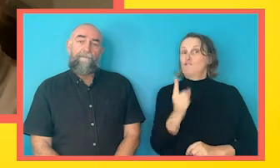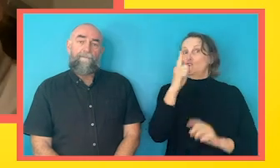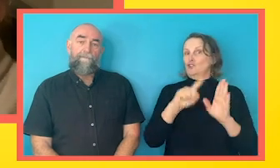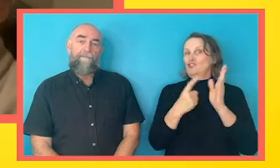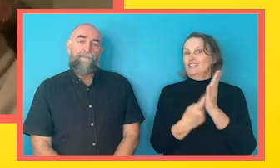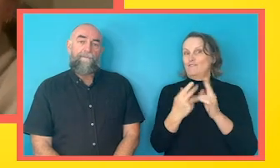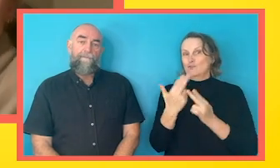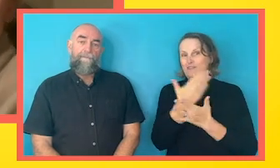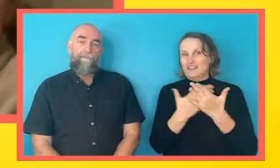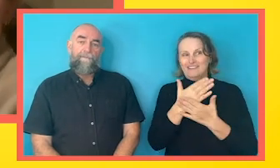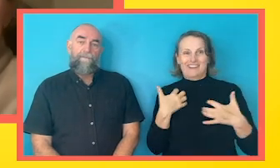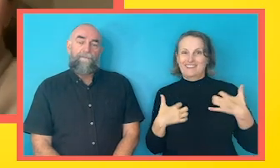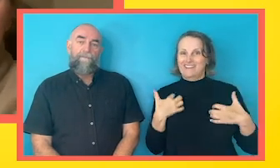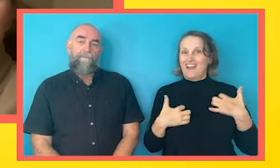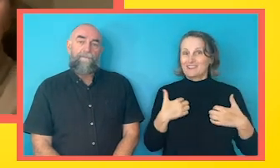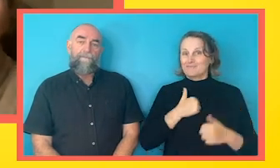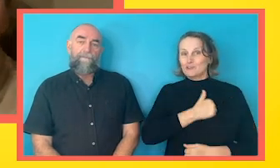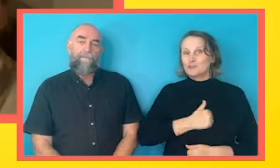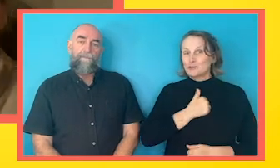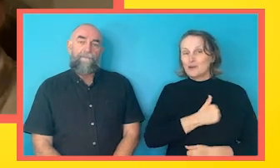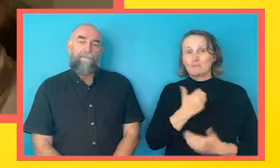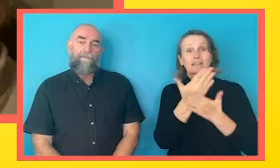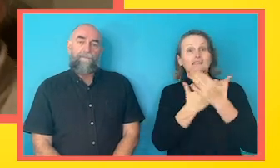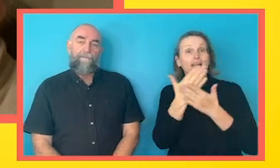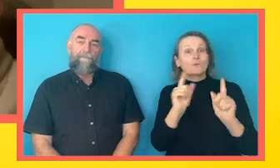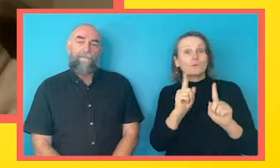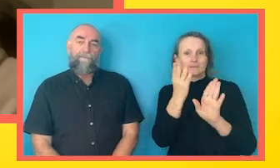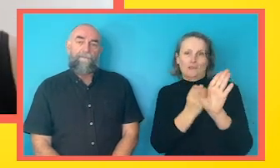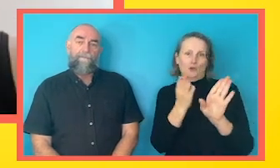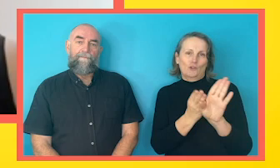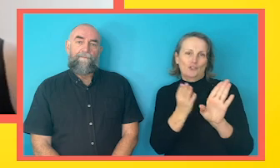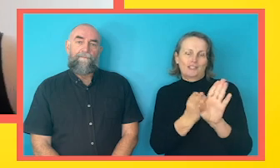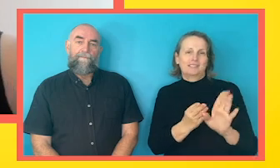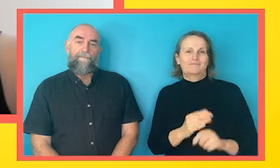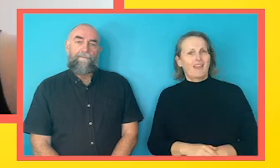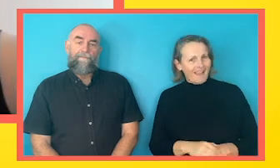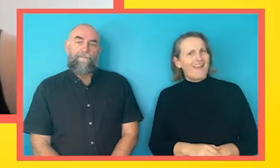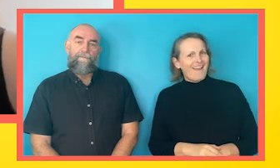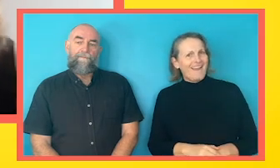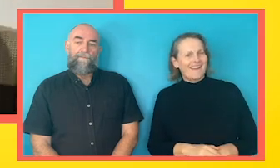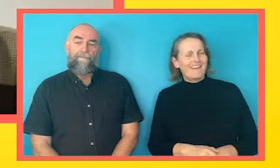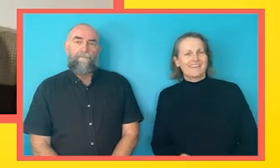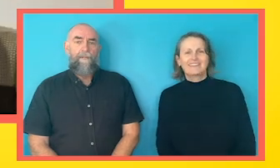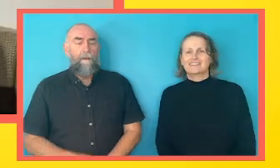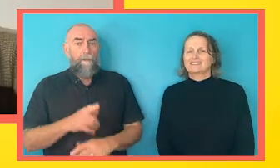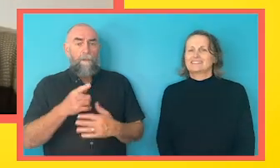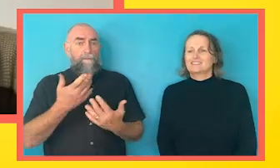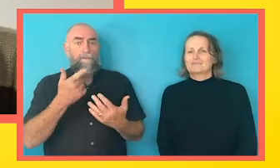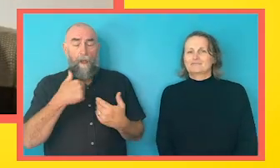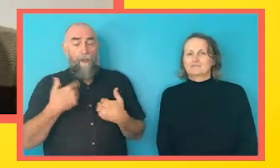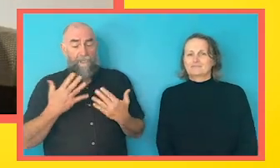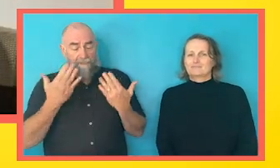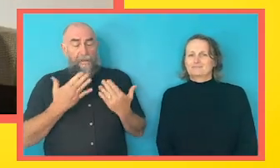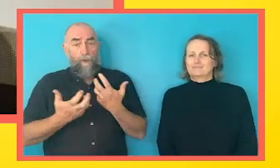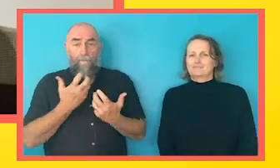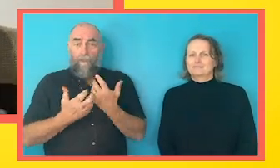is very exciting. I'm really enjoying my studies, and I'm studying psychology. Oh, amazing. How are you finding that? I studied